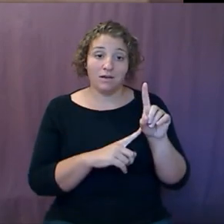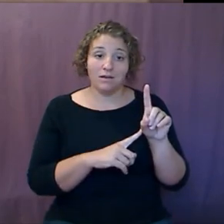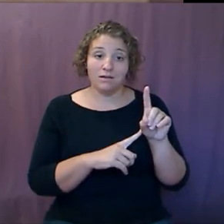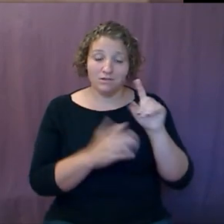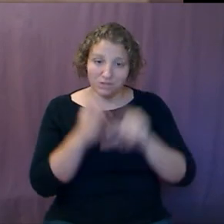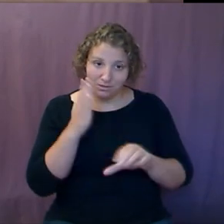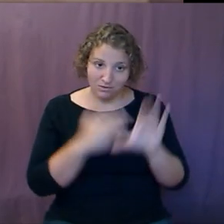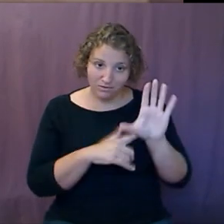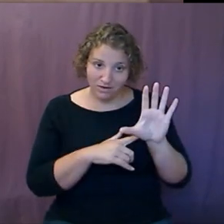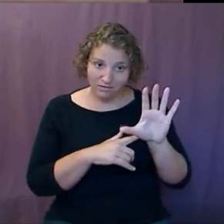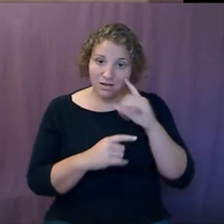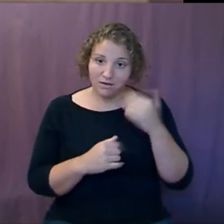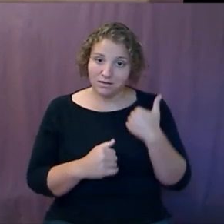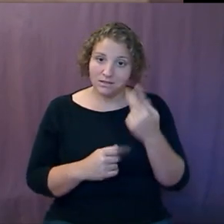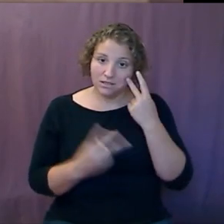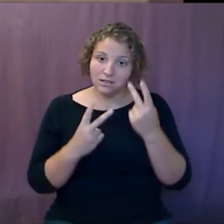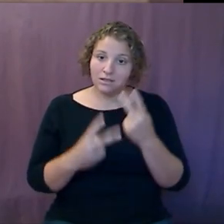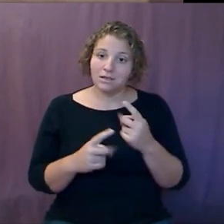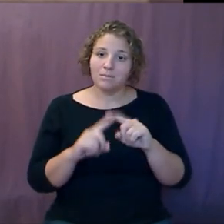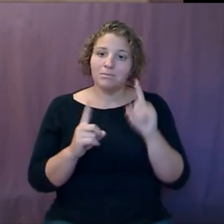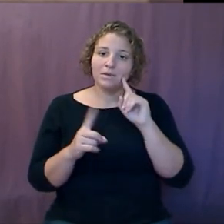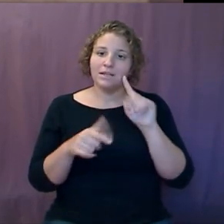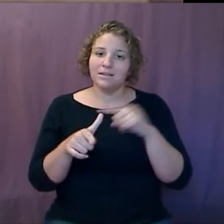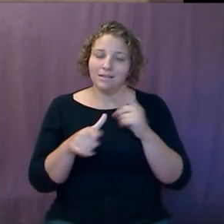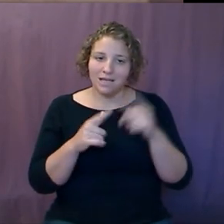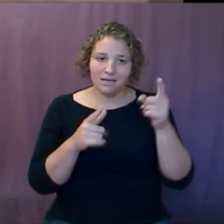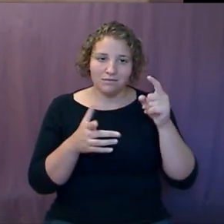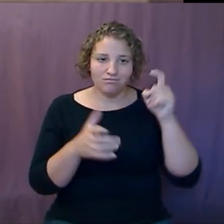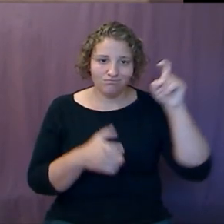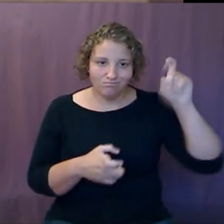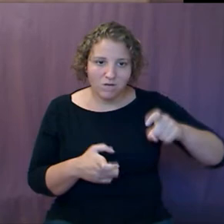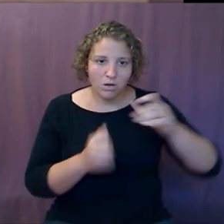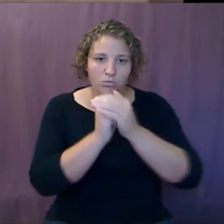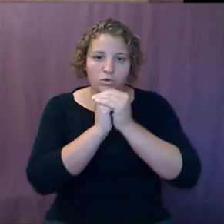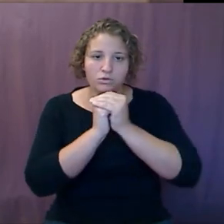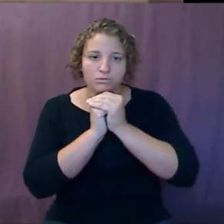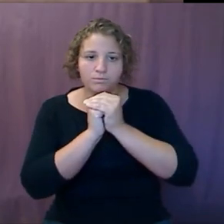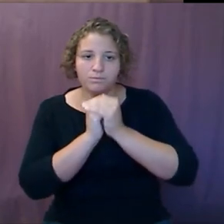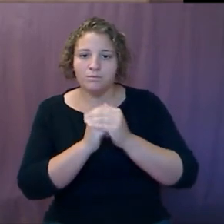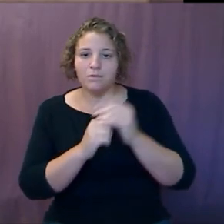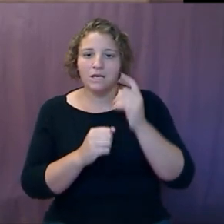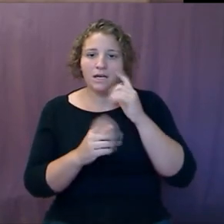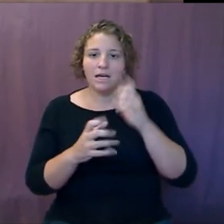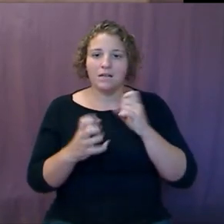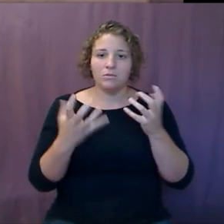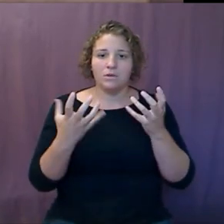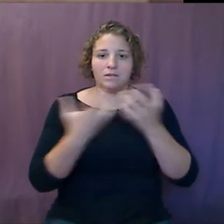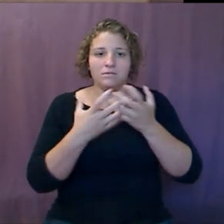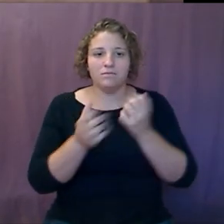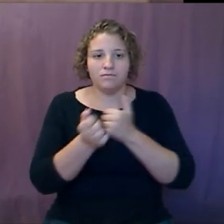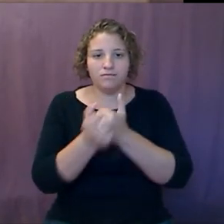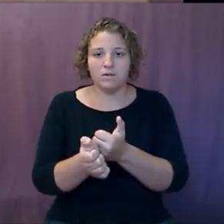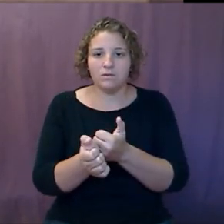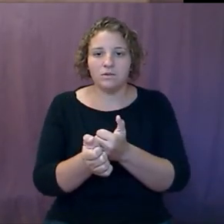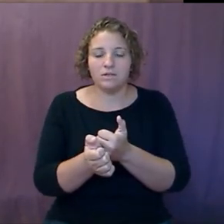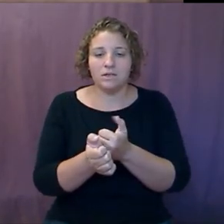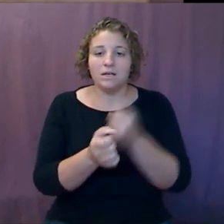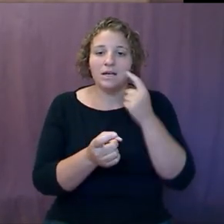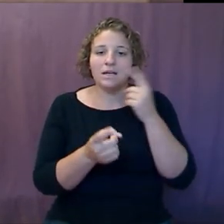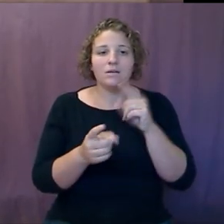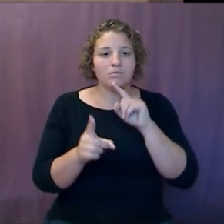a system already in place or beginning to be deployed by him is now forced as a mandate for your obedience this is what